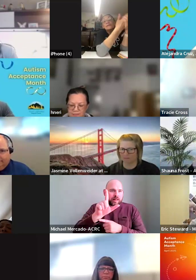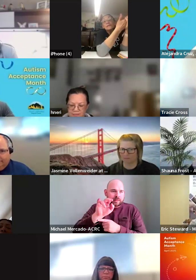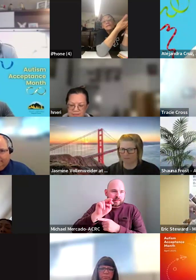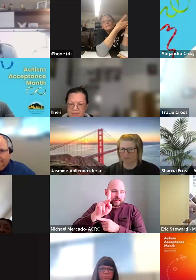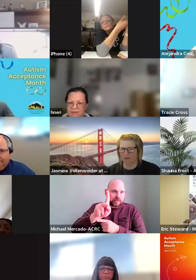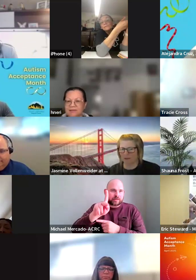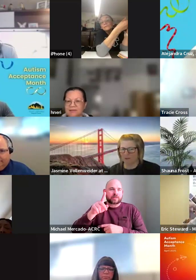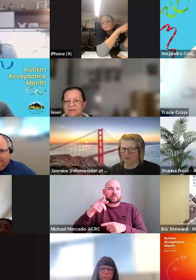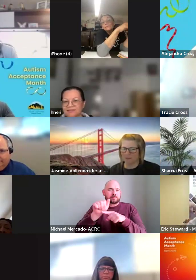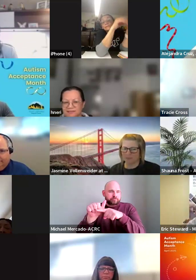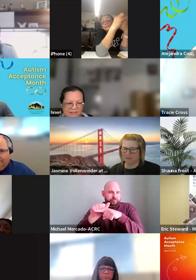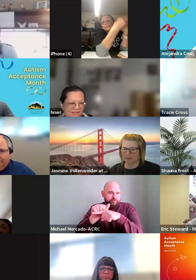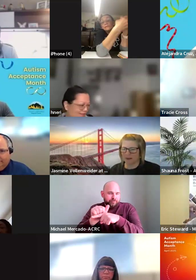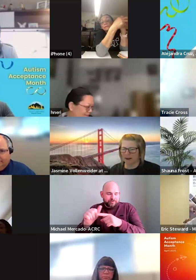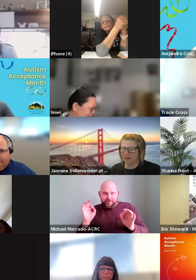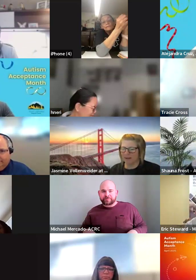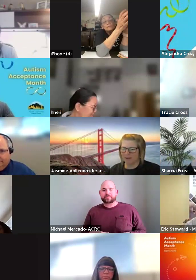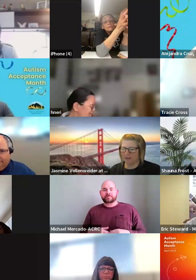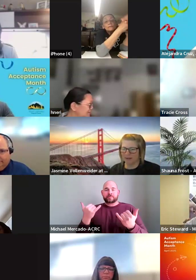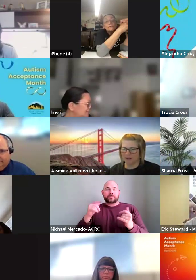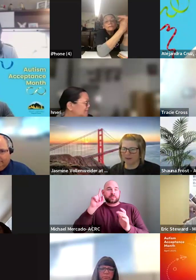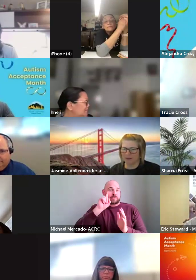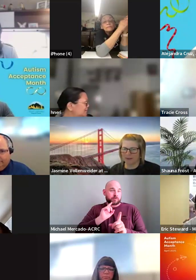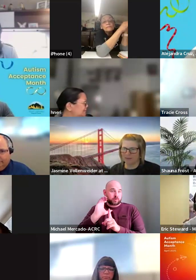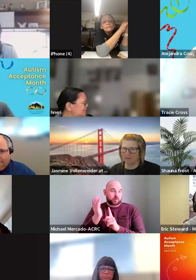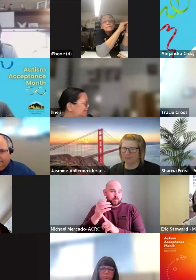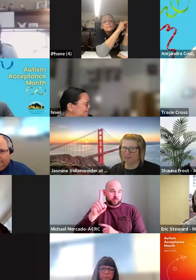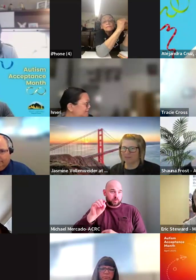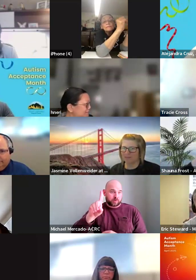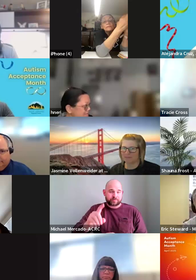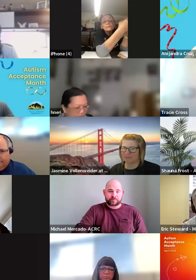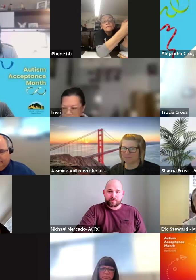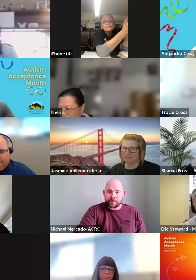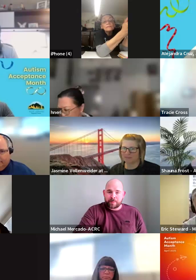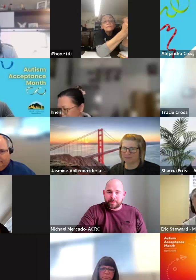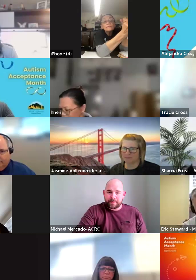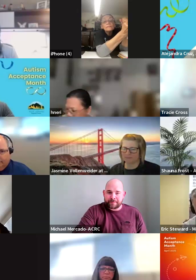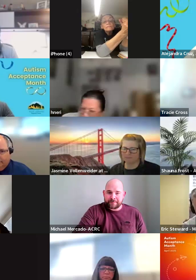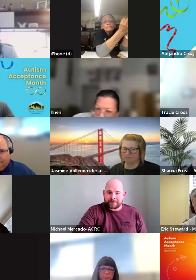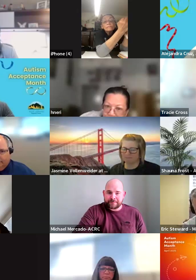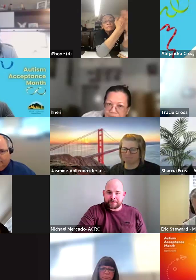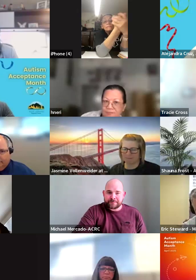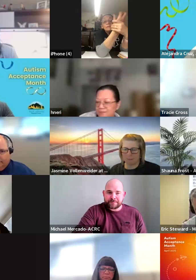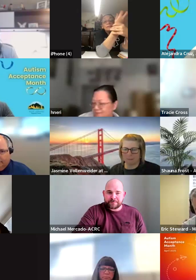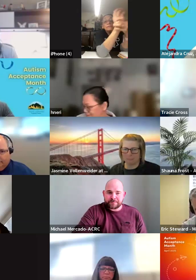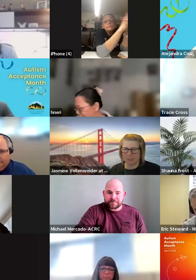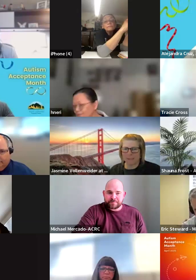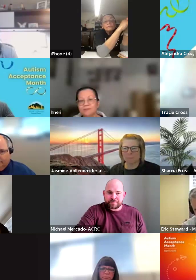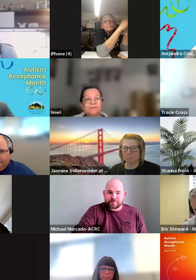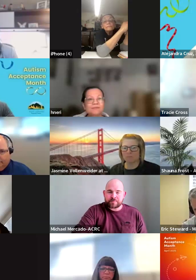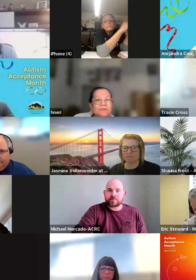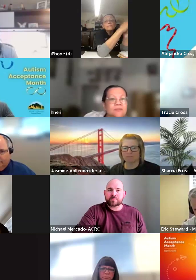Great. Good job, everyone. And I'll send out that link for you to be able to practice. Okay, for Deaf Culture 101.